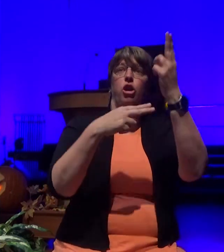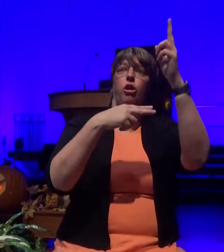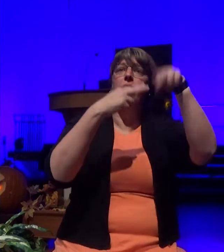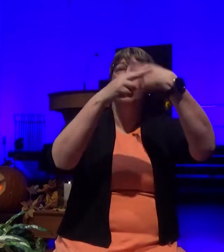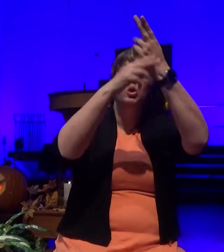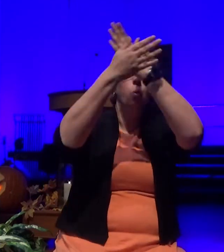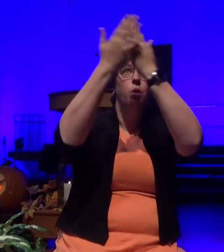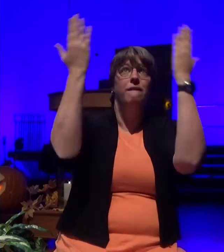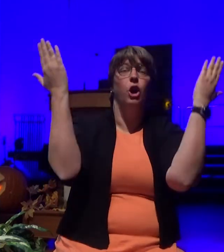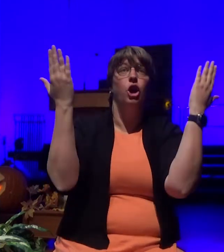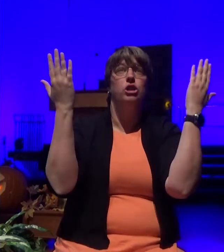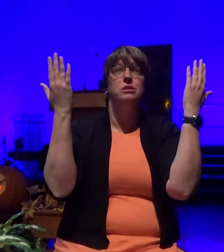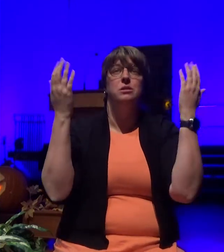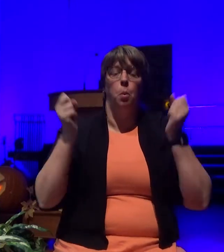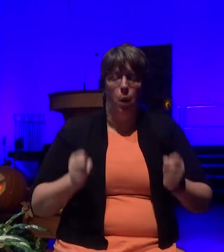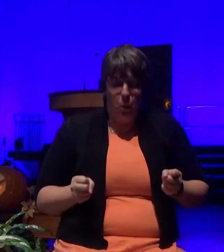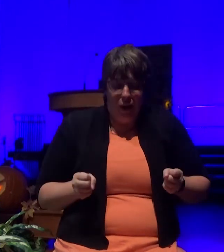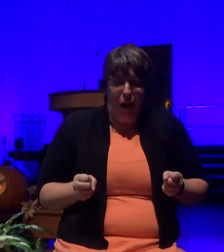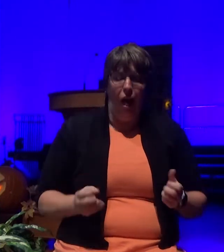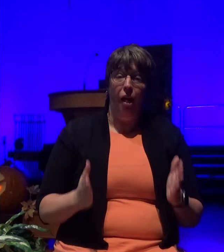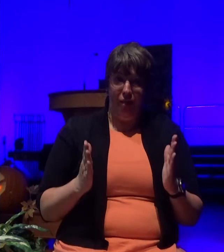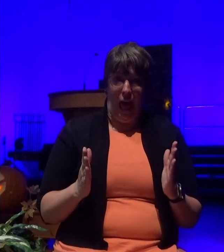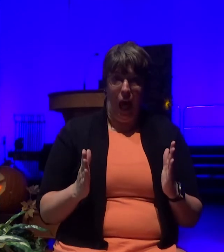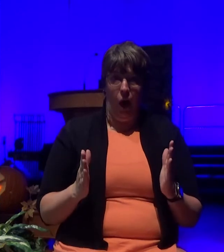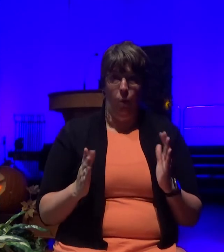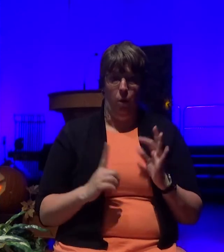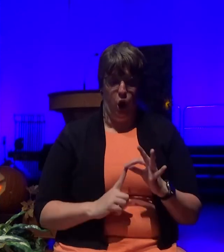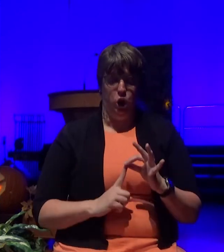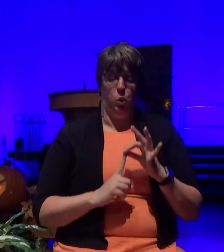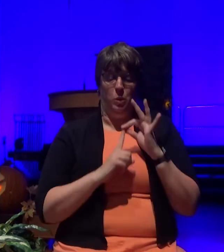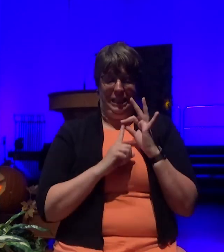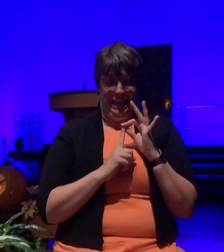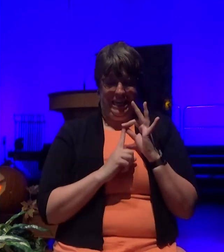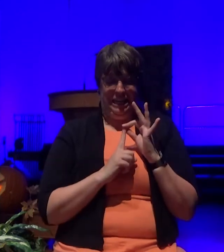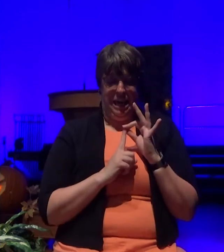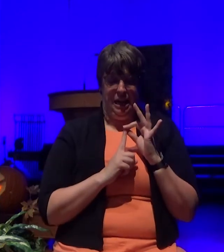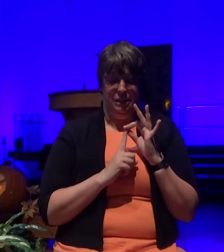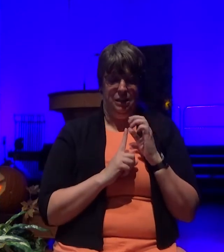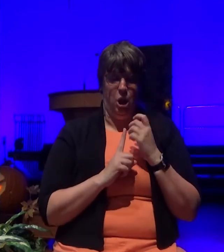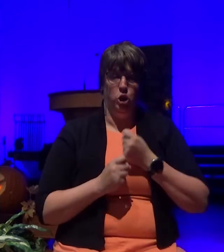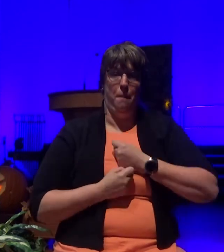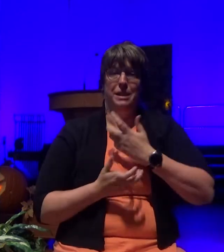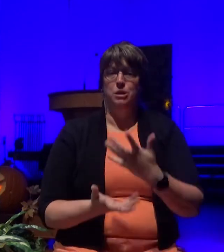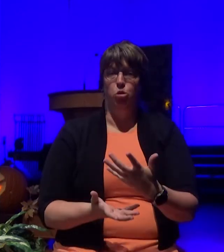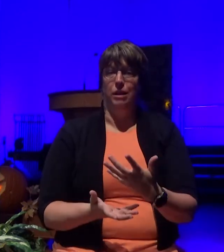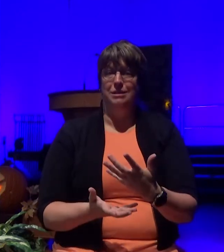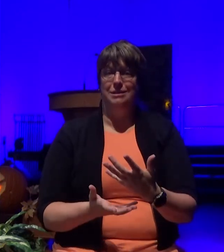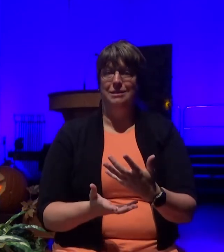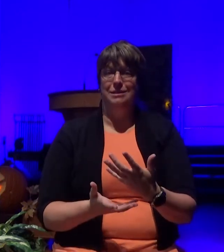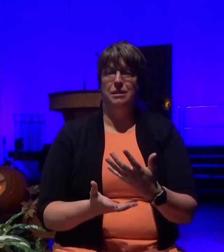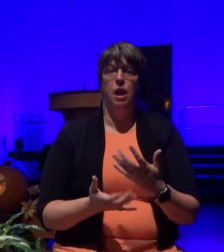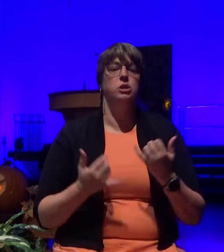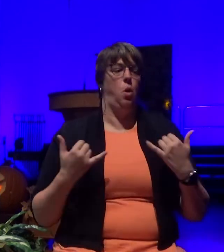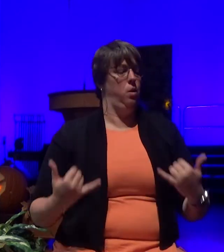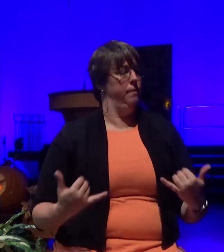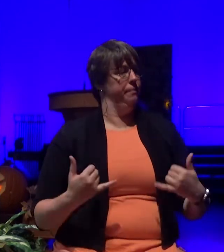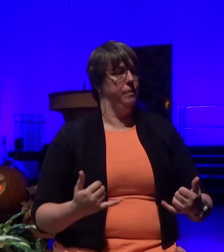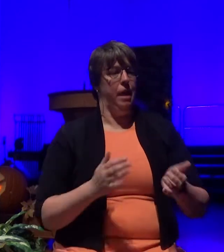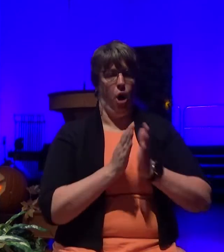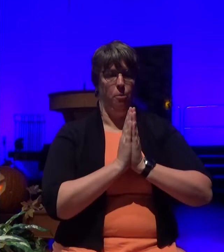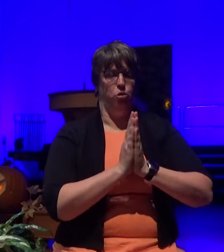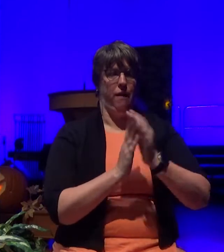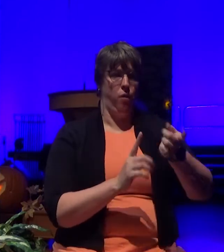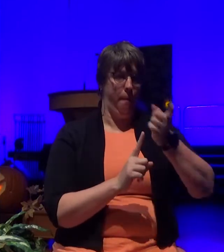our unique beingness to be fully expressed. So it is in this prayerful moment that I accept and